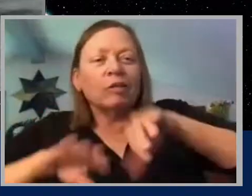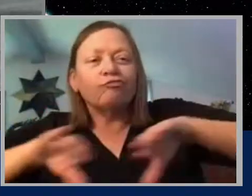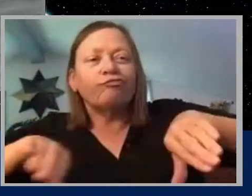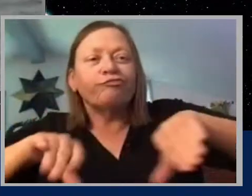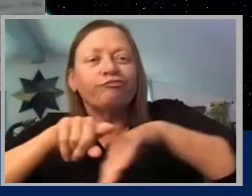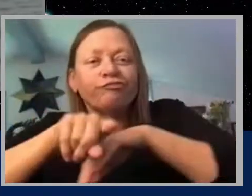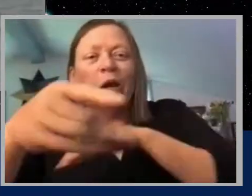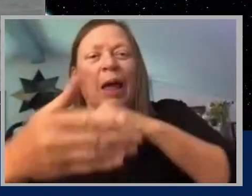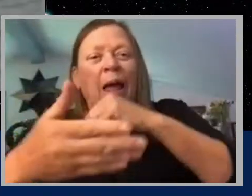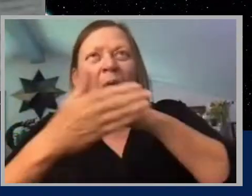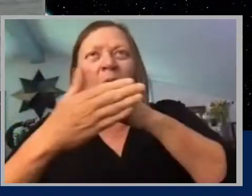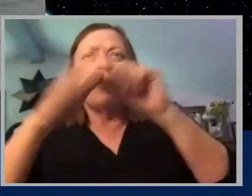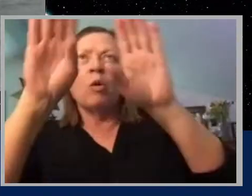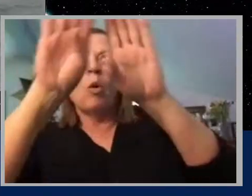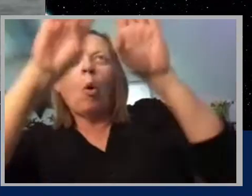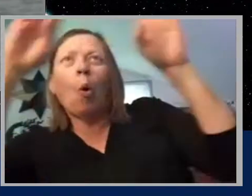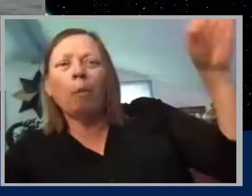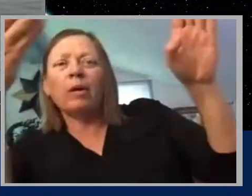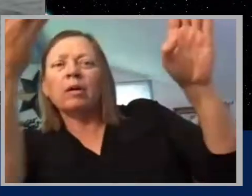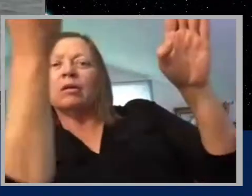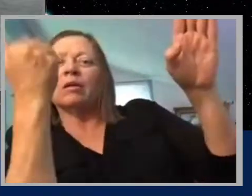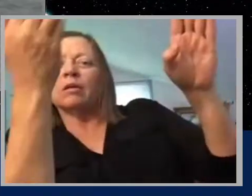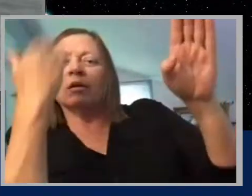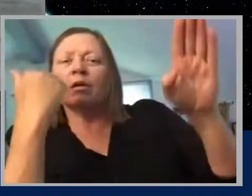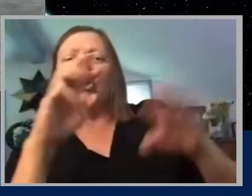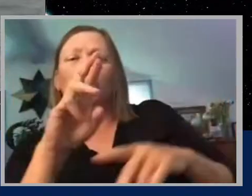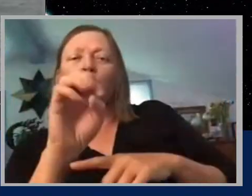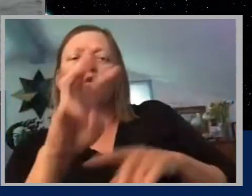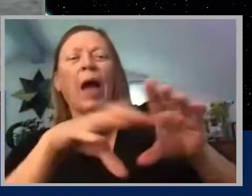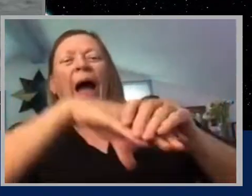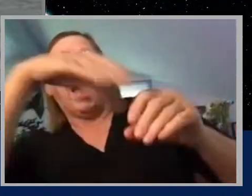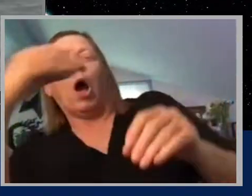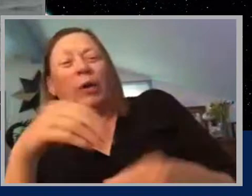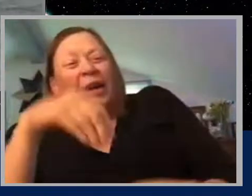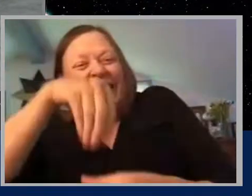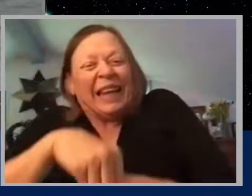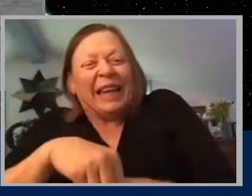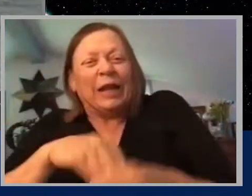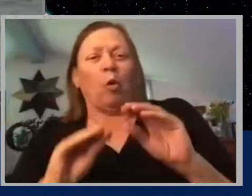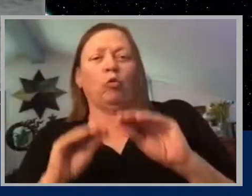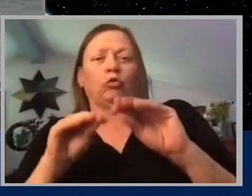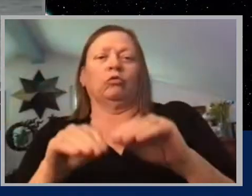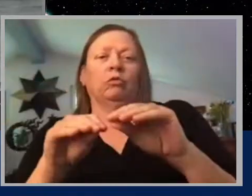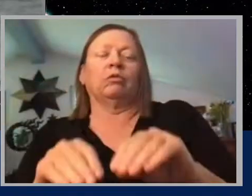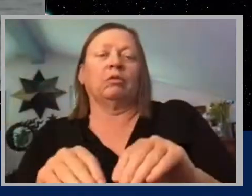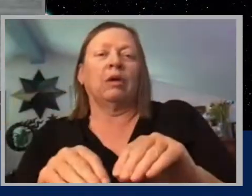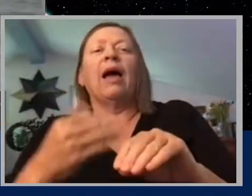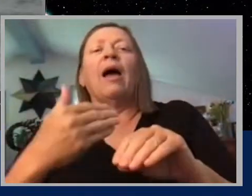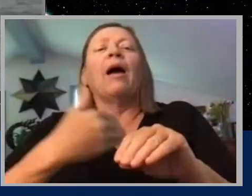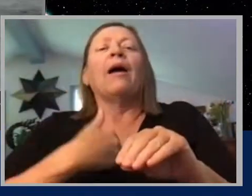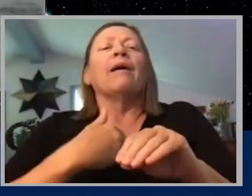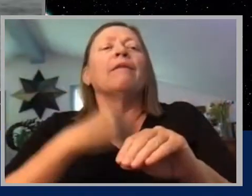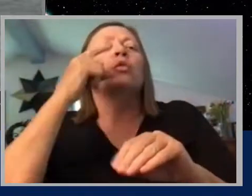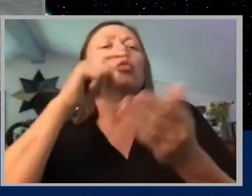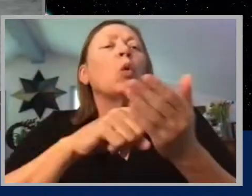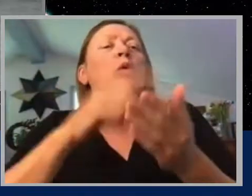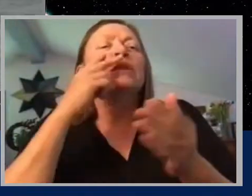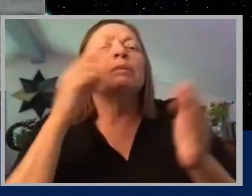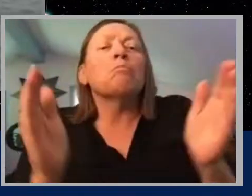the open water via helicopter and as a backup via the small boats. We do use,